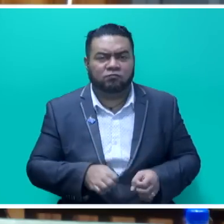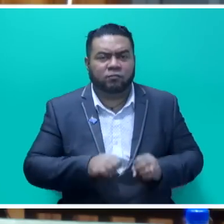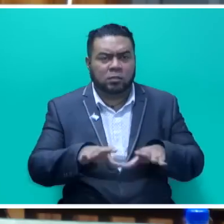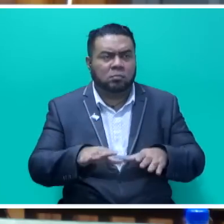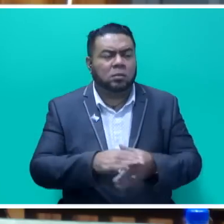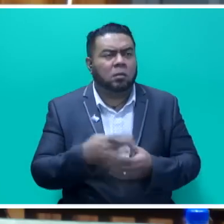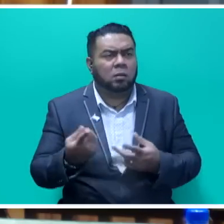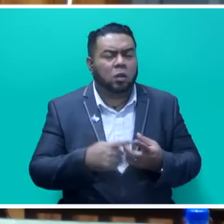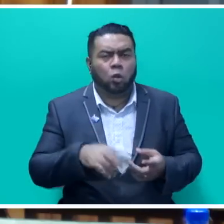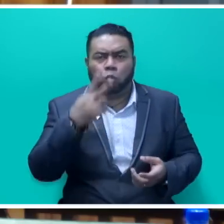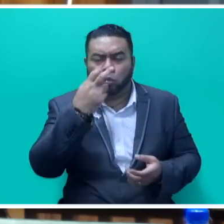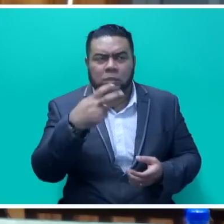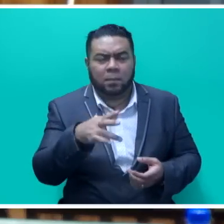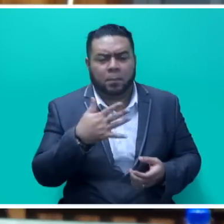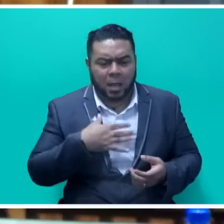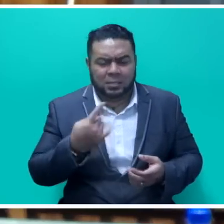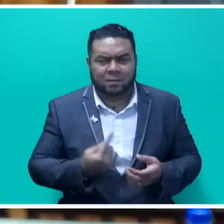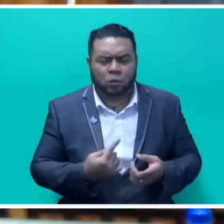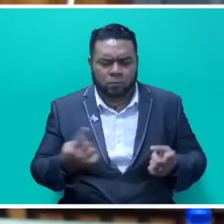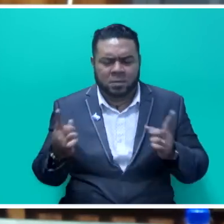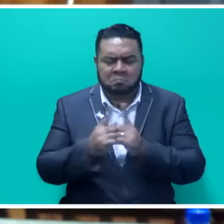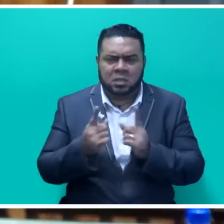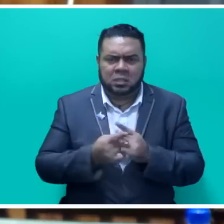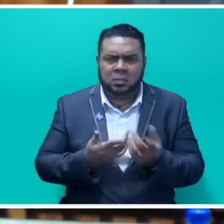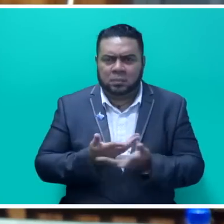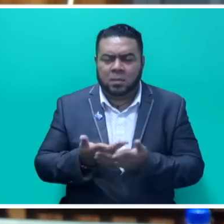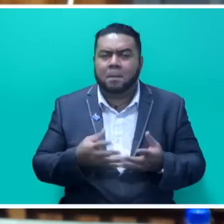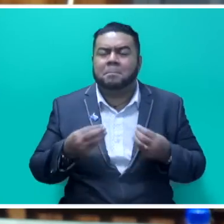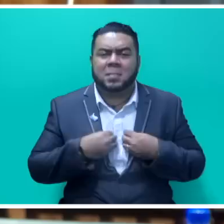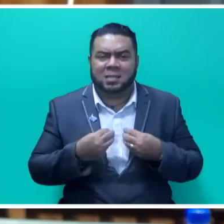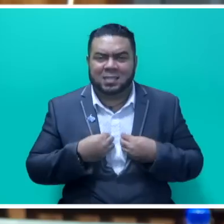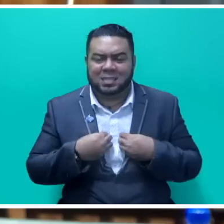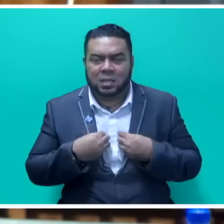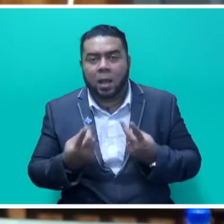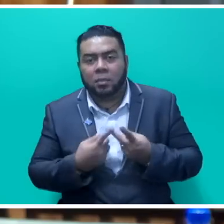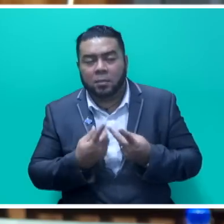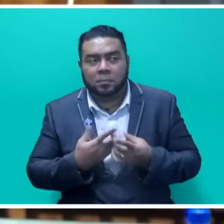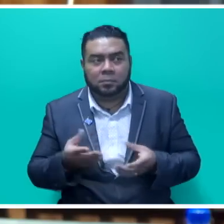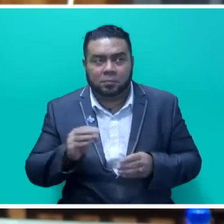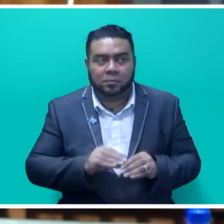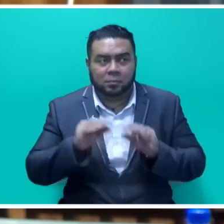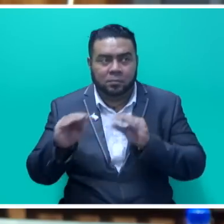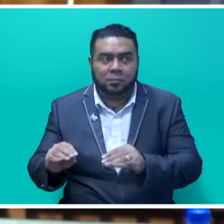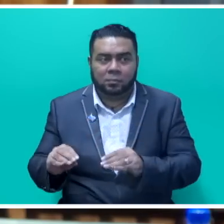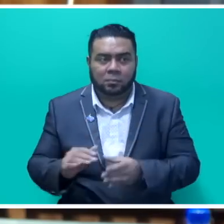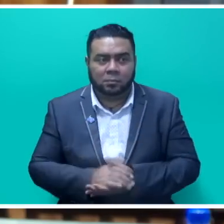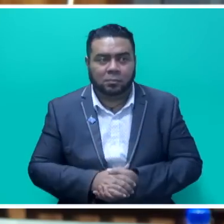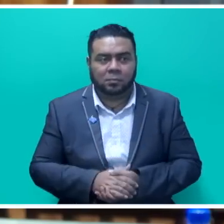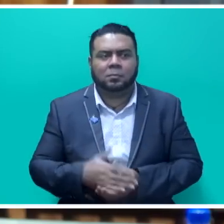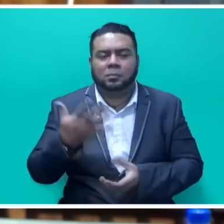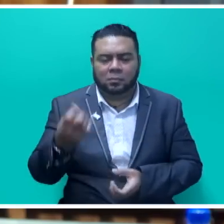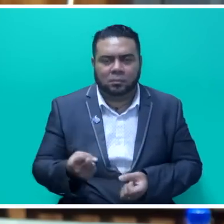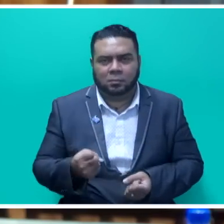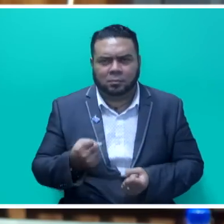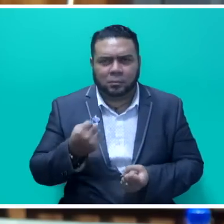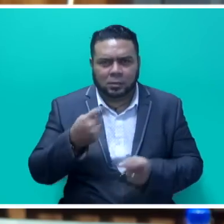Tourism, and myself, we've been meeting businesses, investors. There is a sense of